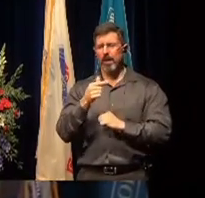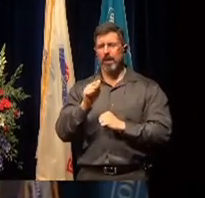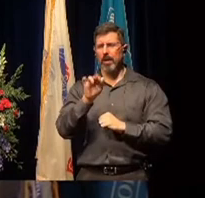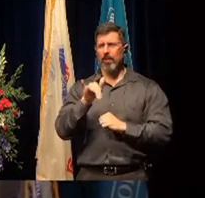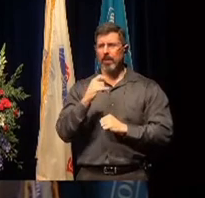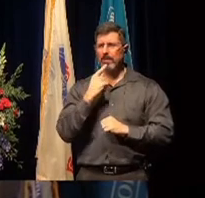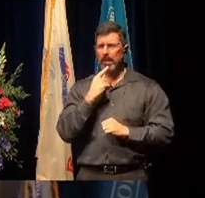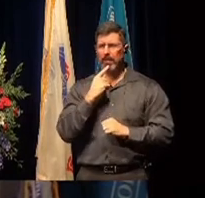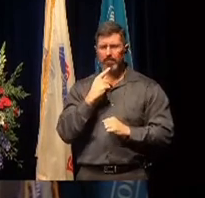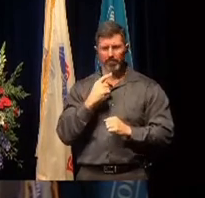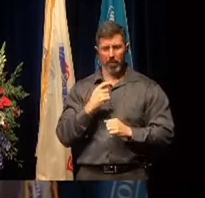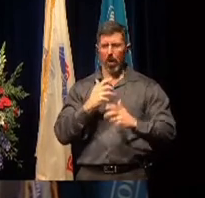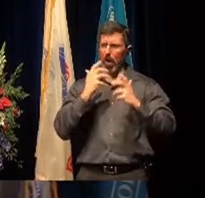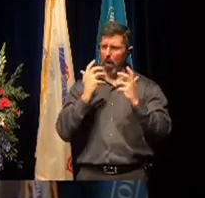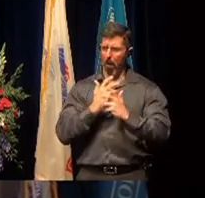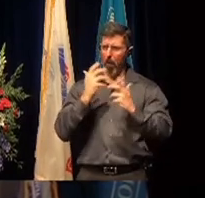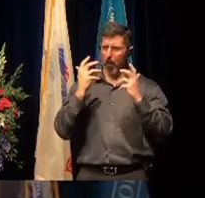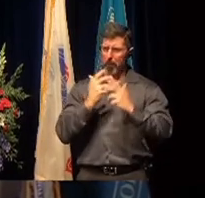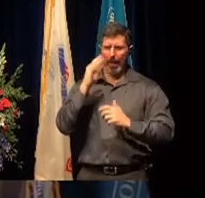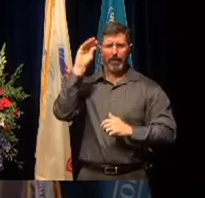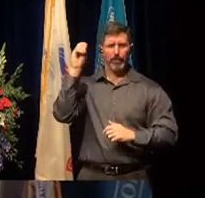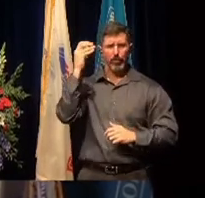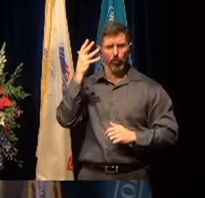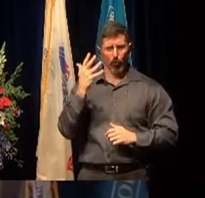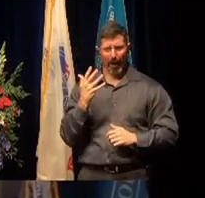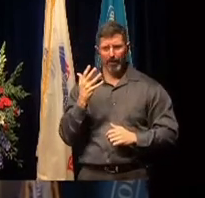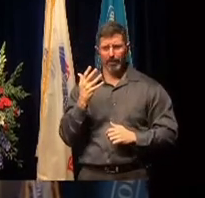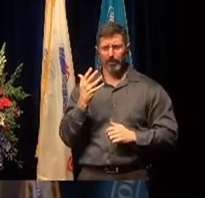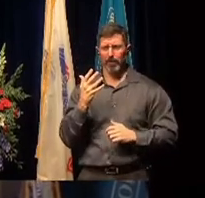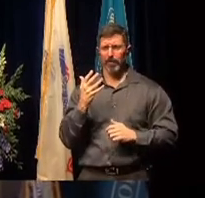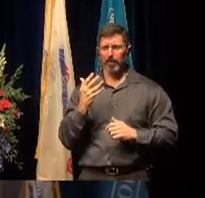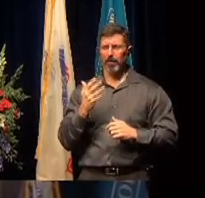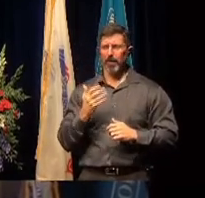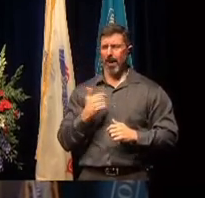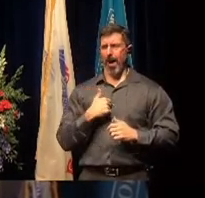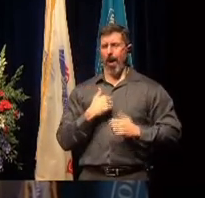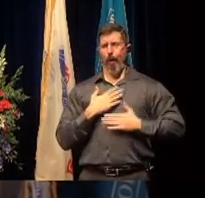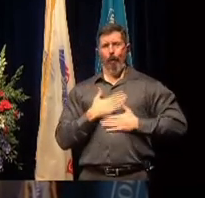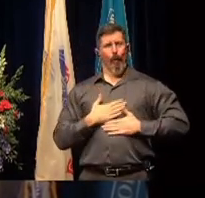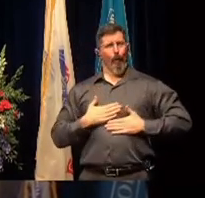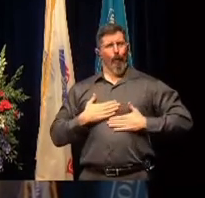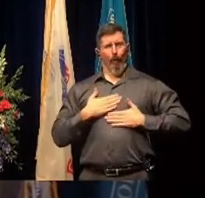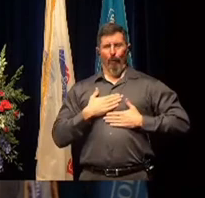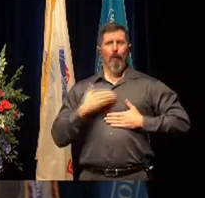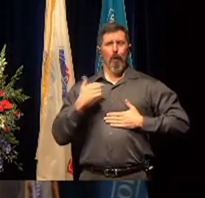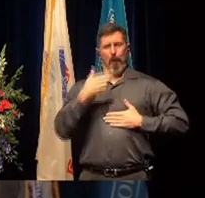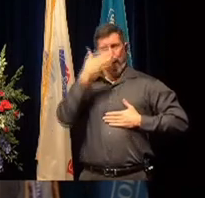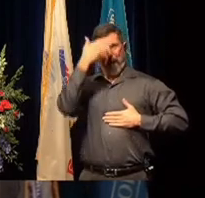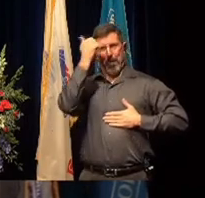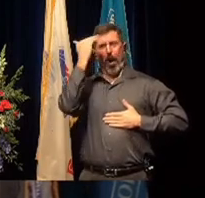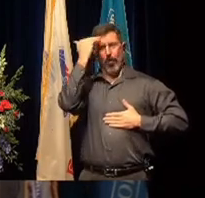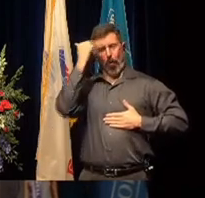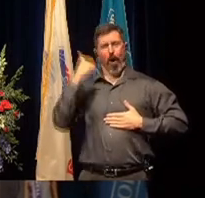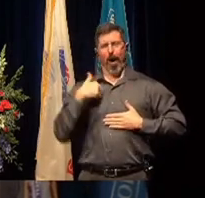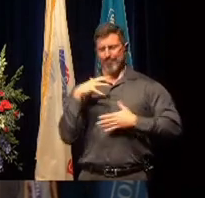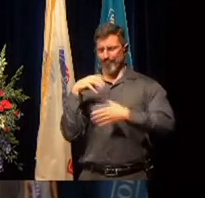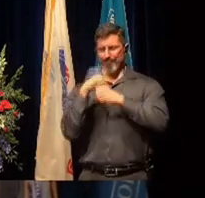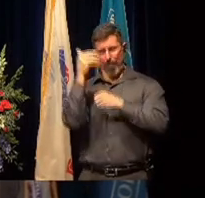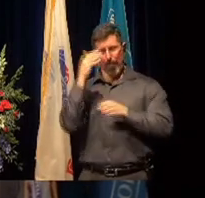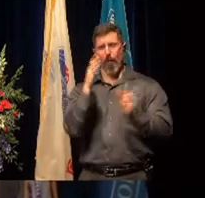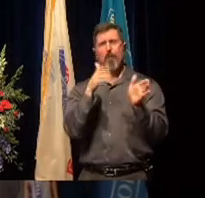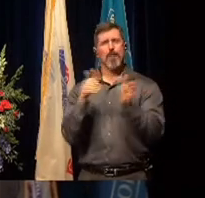amazing, grace. If there's anything that brings me joy, it's knowing I'm part of God's plan. I can endure